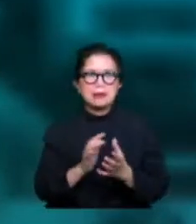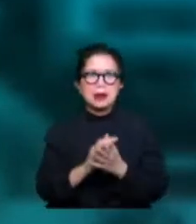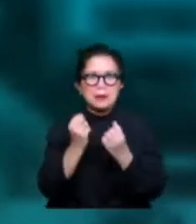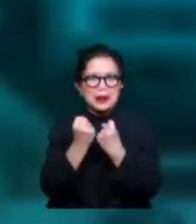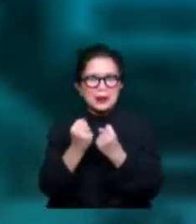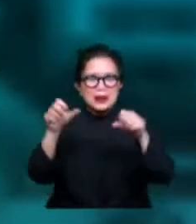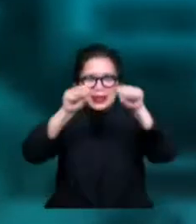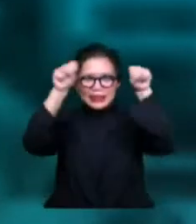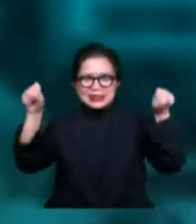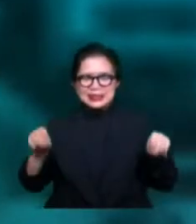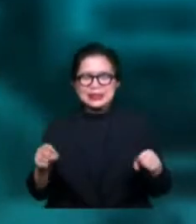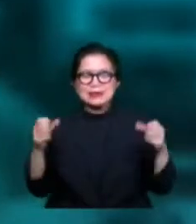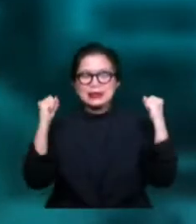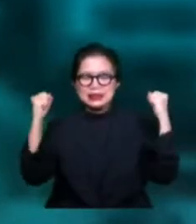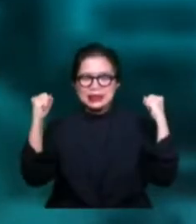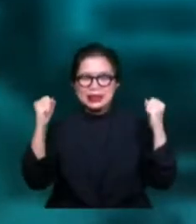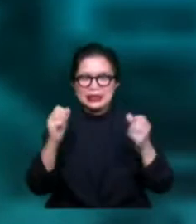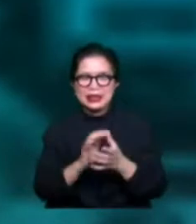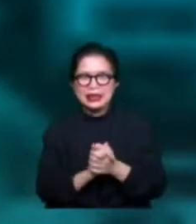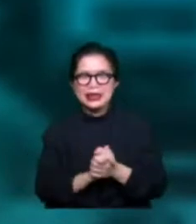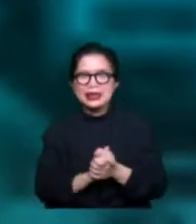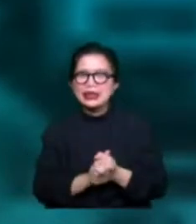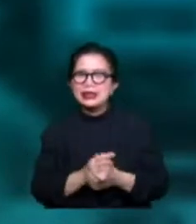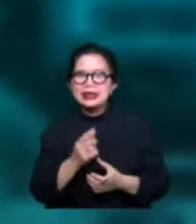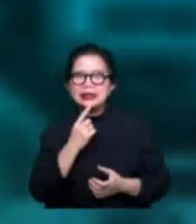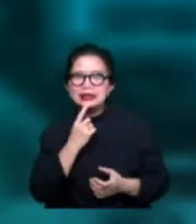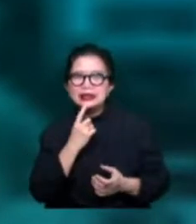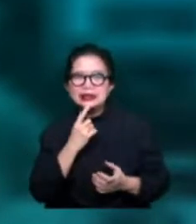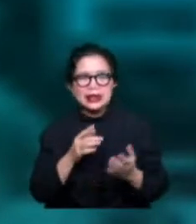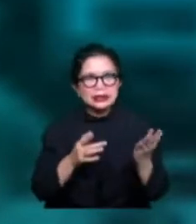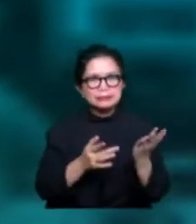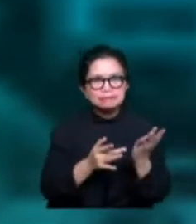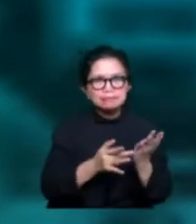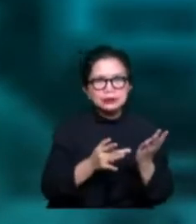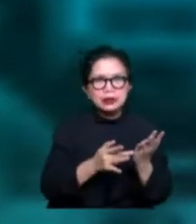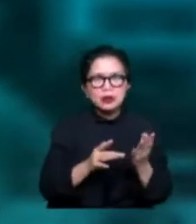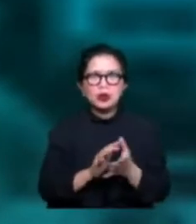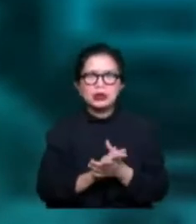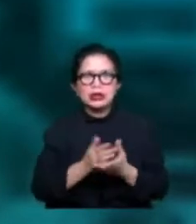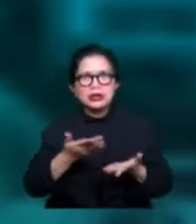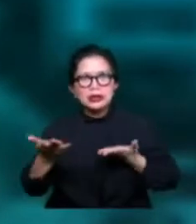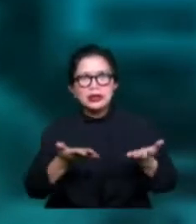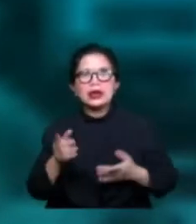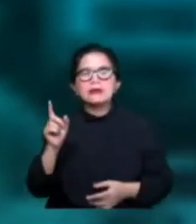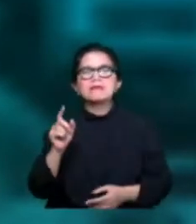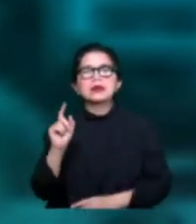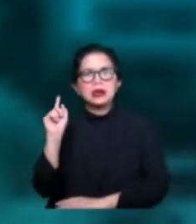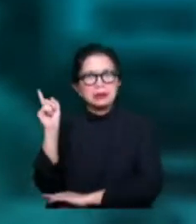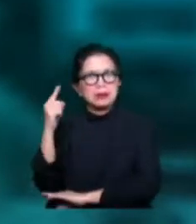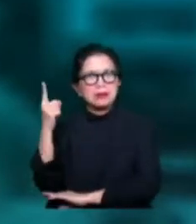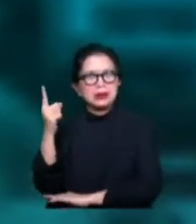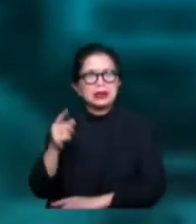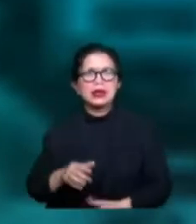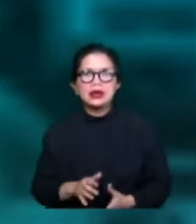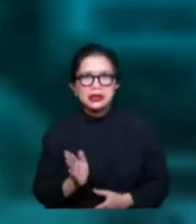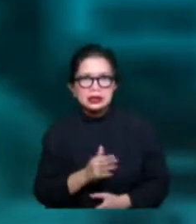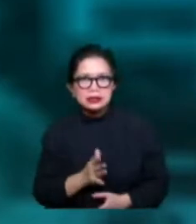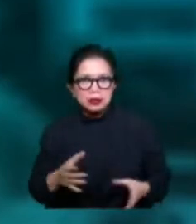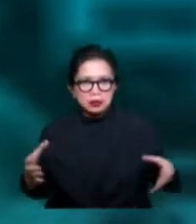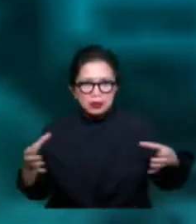technical assistance to governments and development partners. Before joining in the WHO Indonesia office,